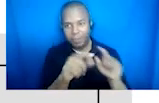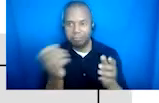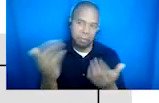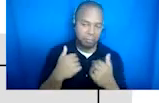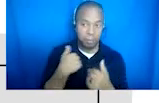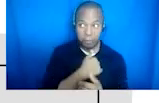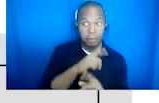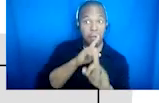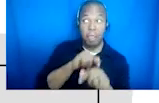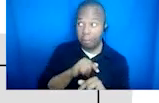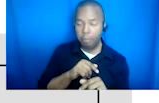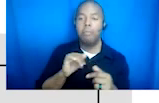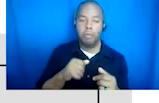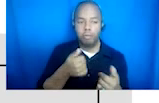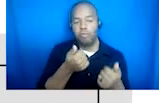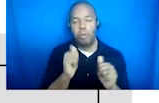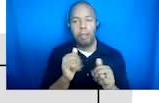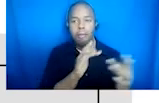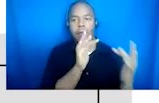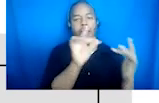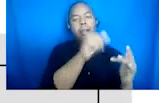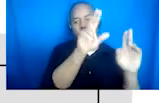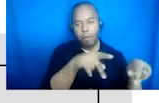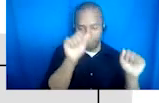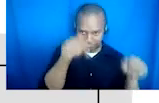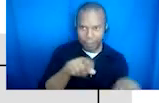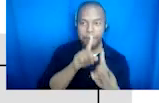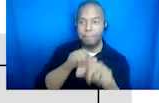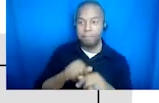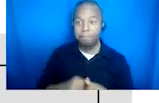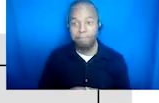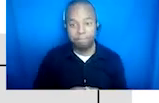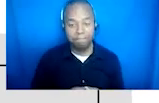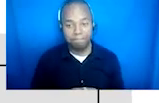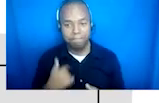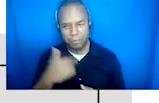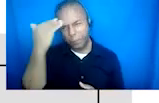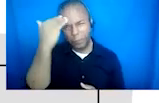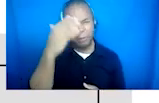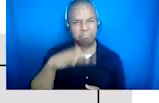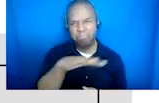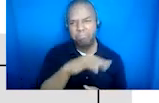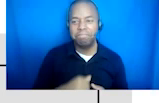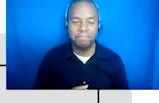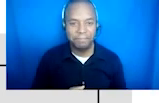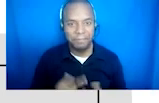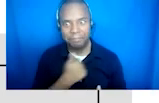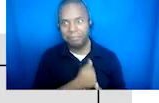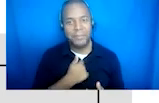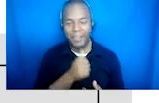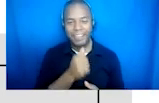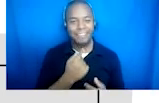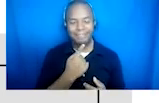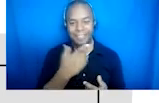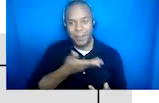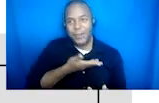then we'll know the second contact to send you to. Pretty well versed around here. So I'm sorry about that. I should have